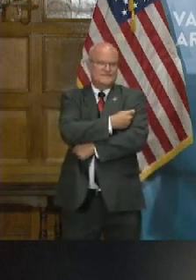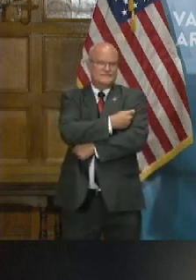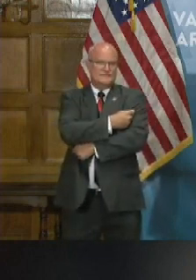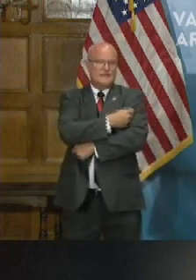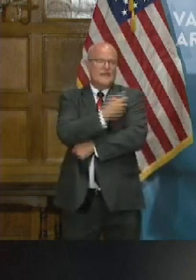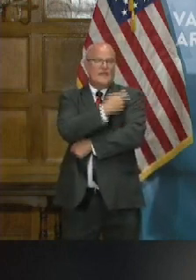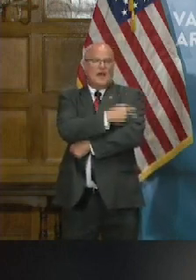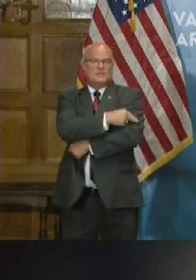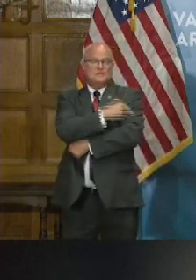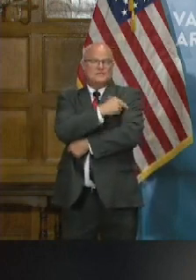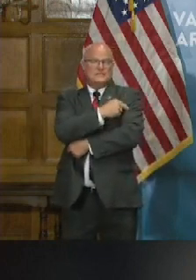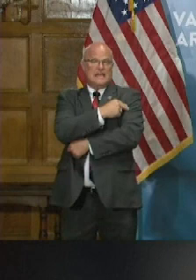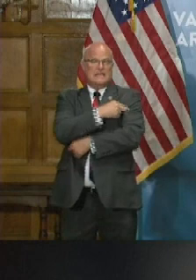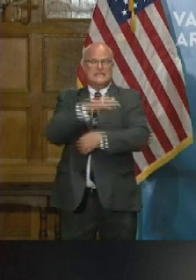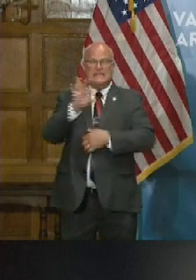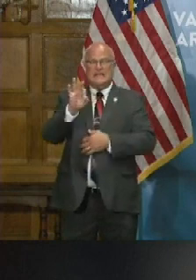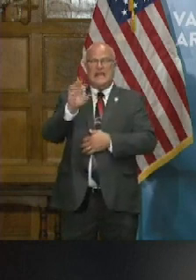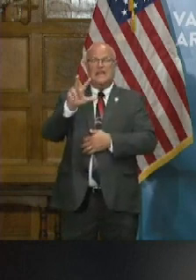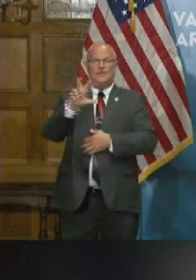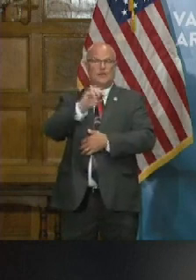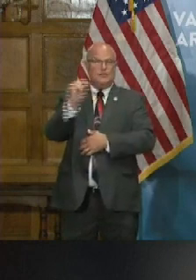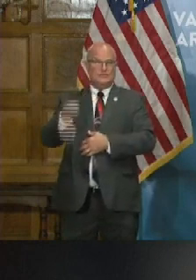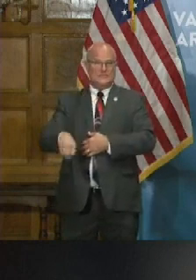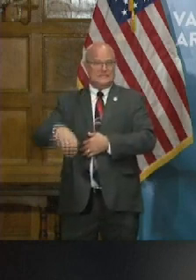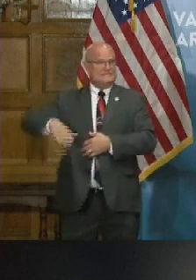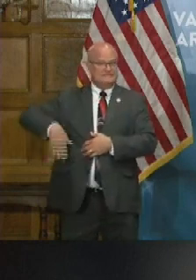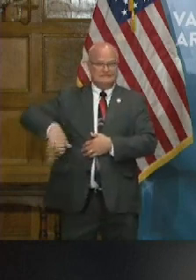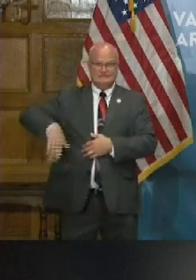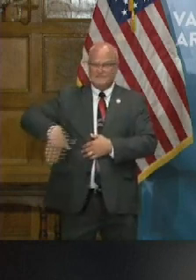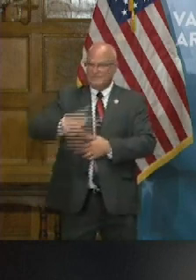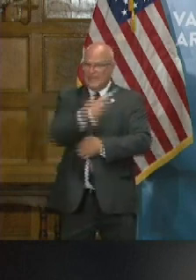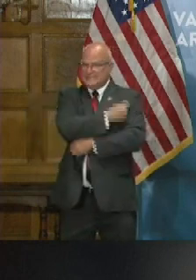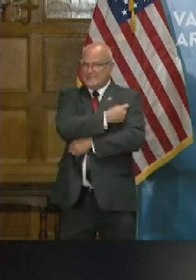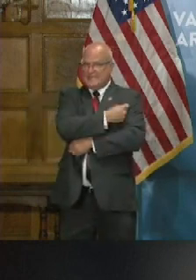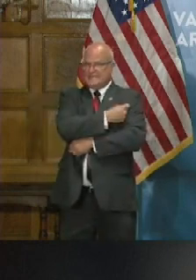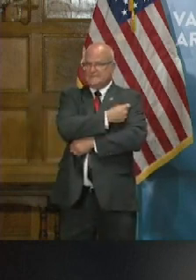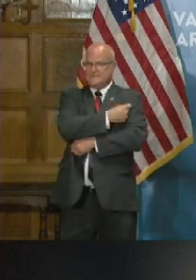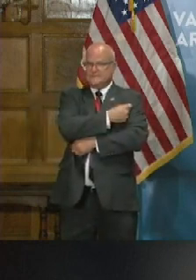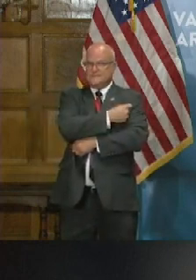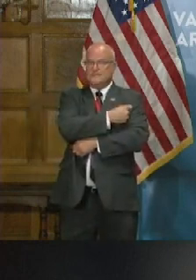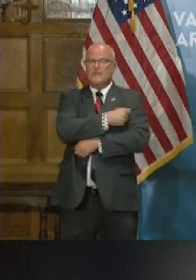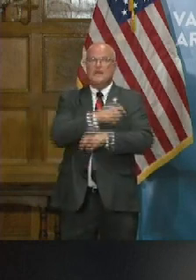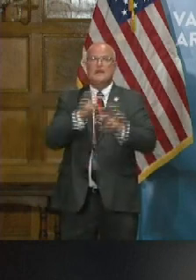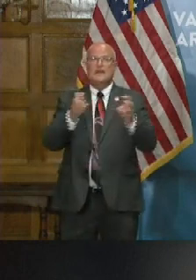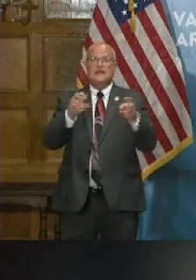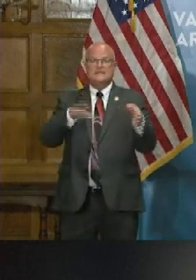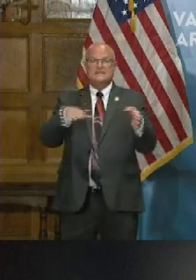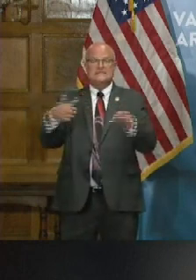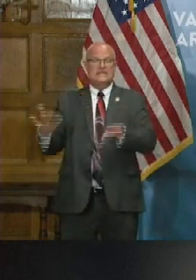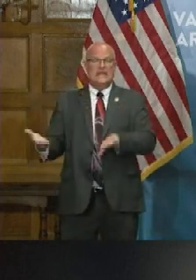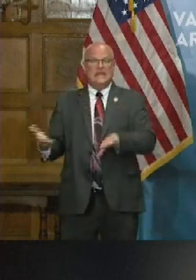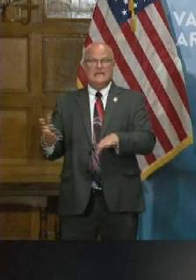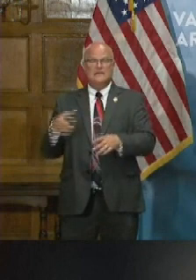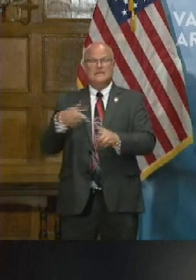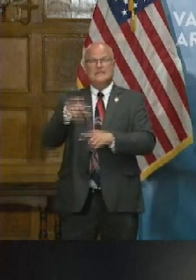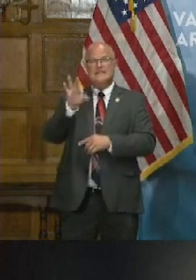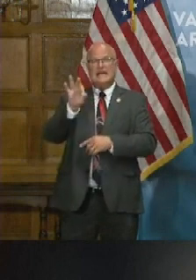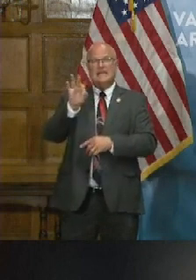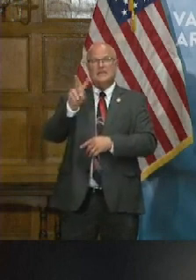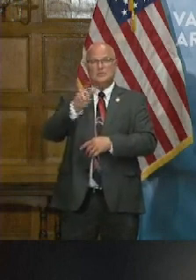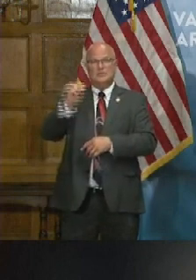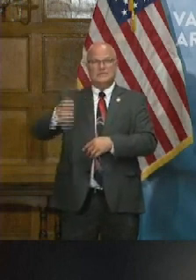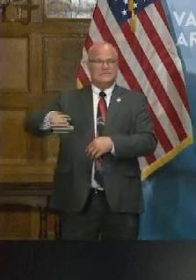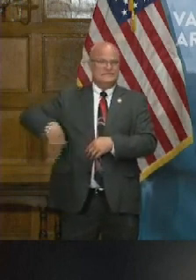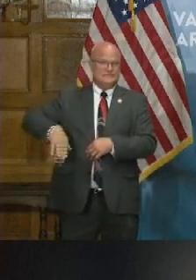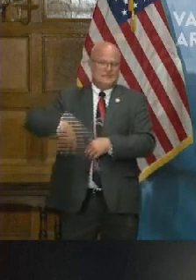the hospitalizations, it's 93% have not been fully vaccinated. And in terms of deaths, right at 92%